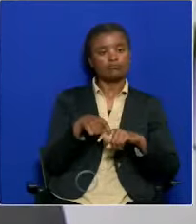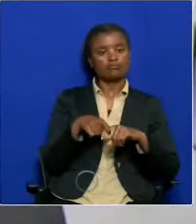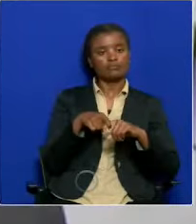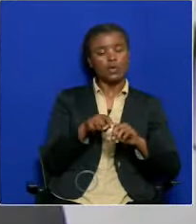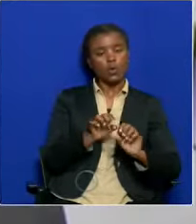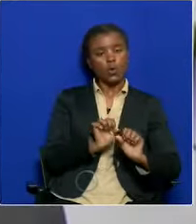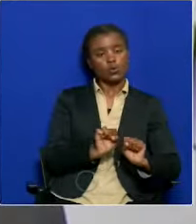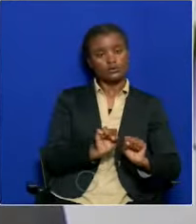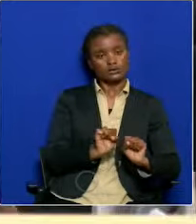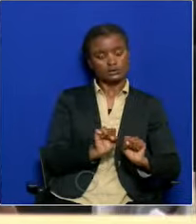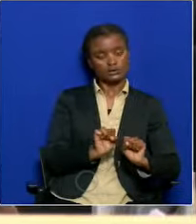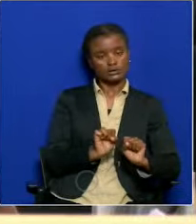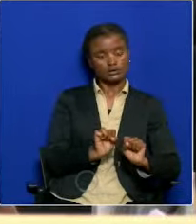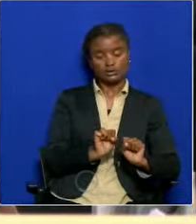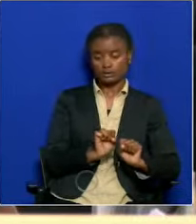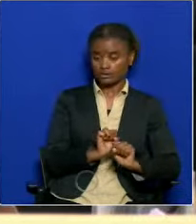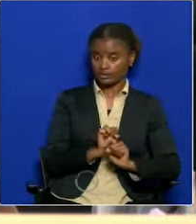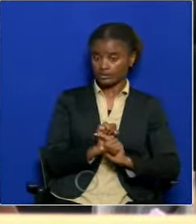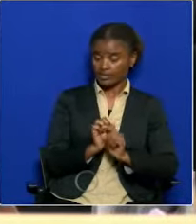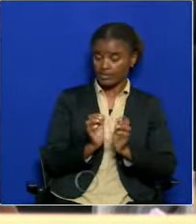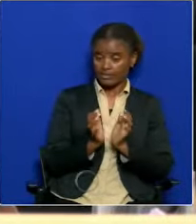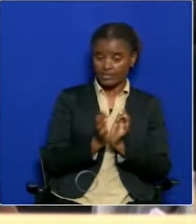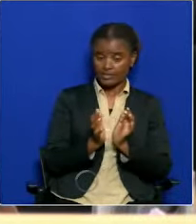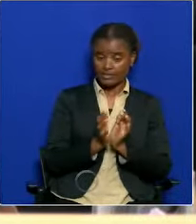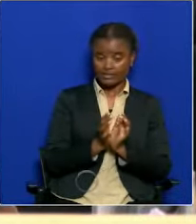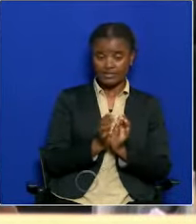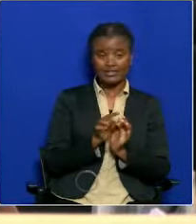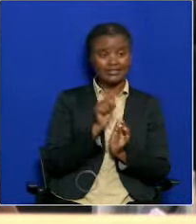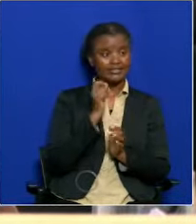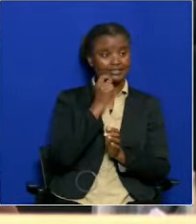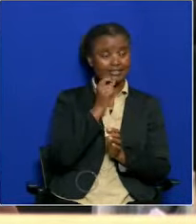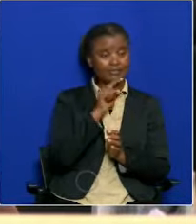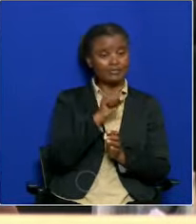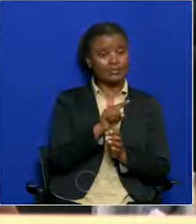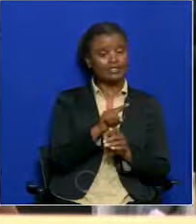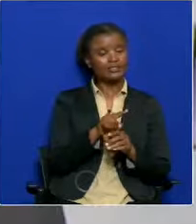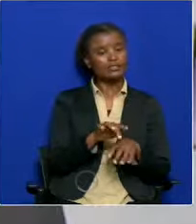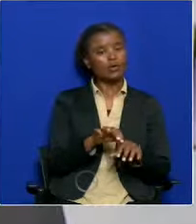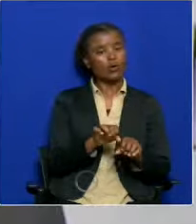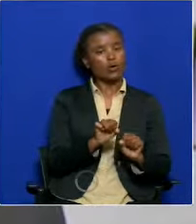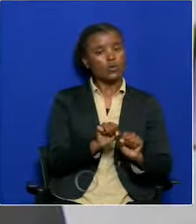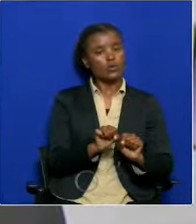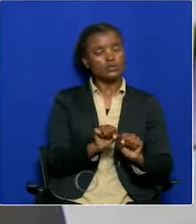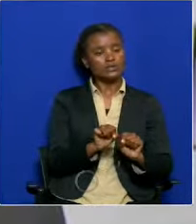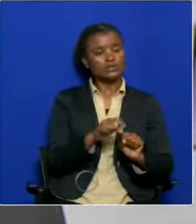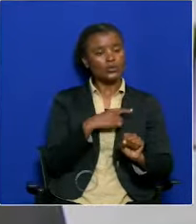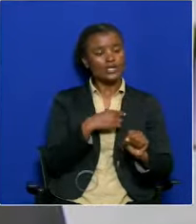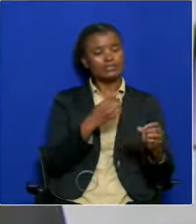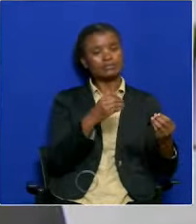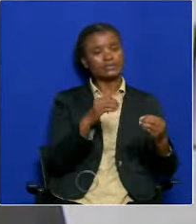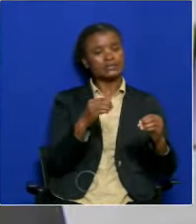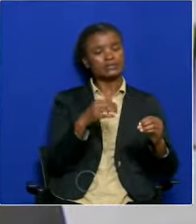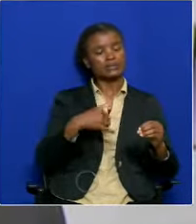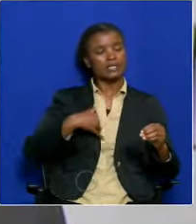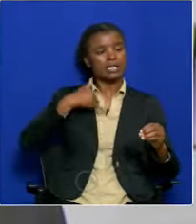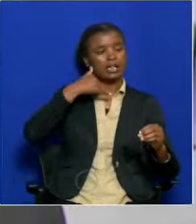He was in a meeting and he made you hold for 15 Yes, he was minutes. coming back to me. Yes, he made me to hold.